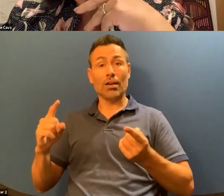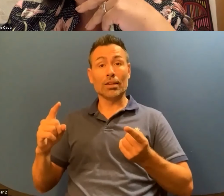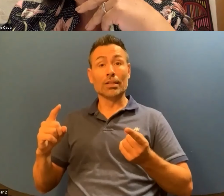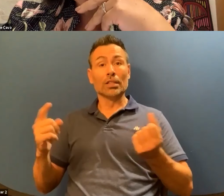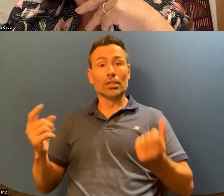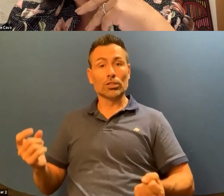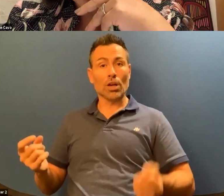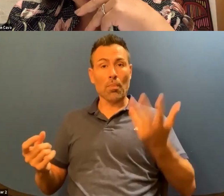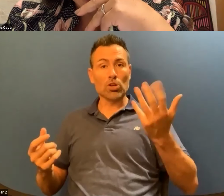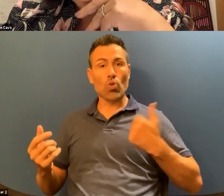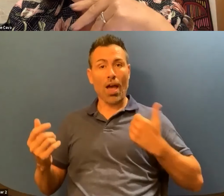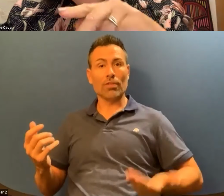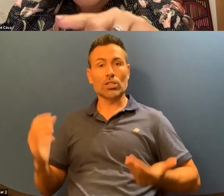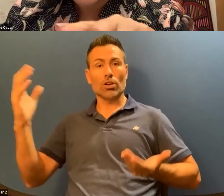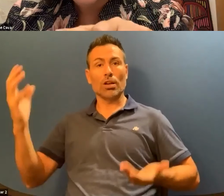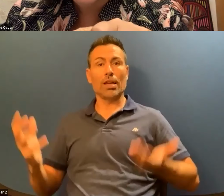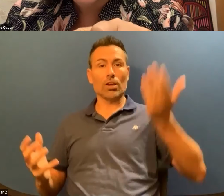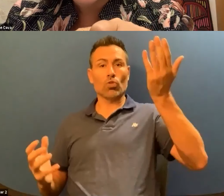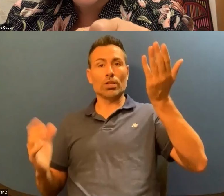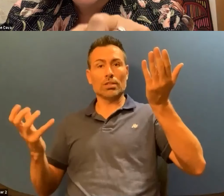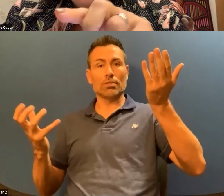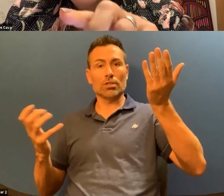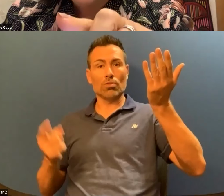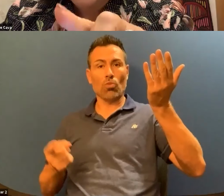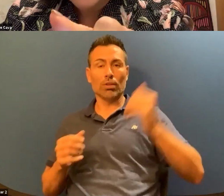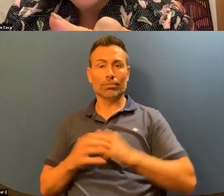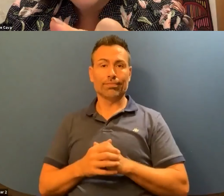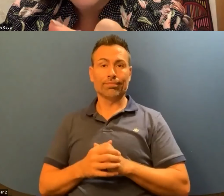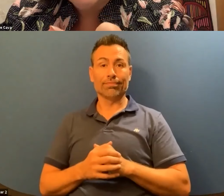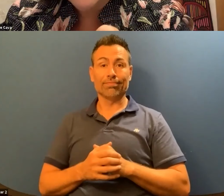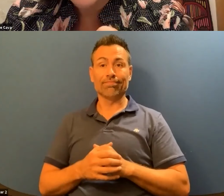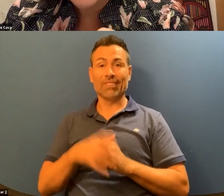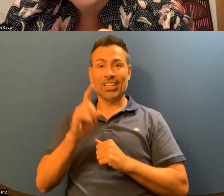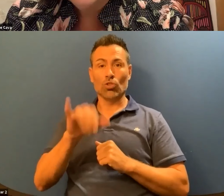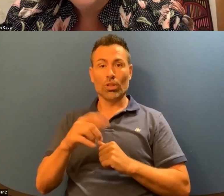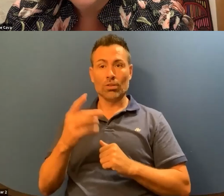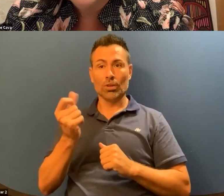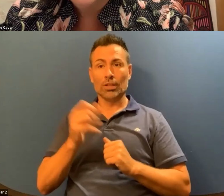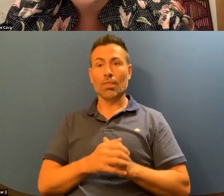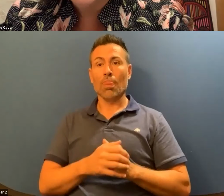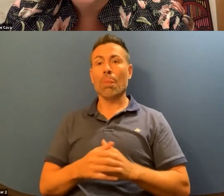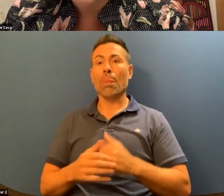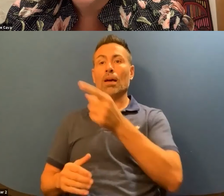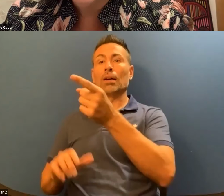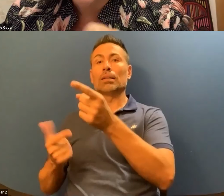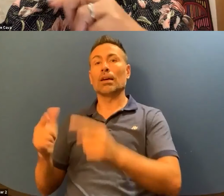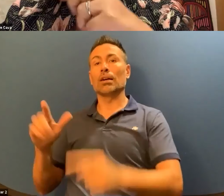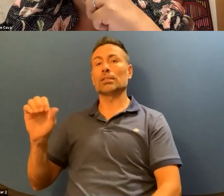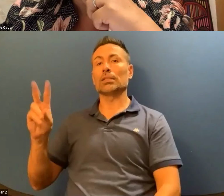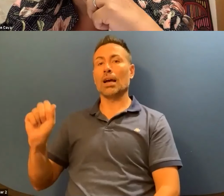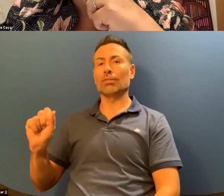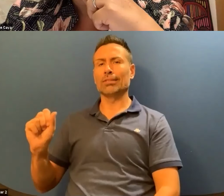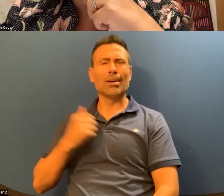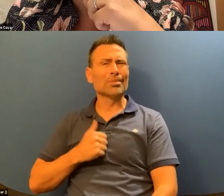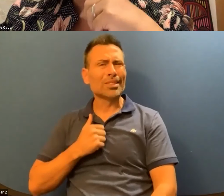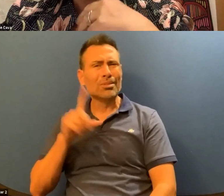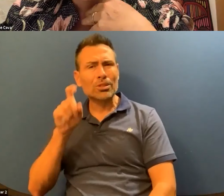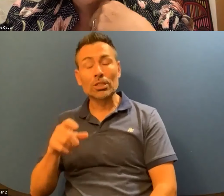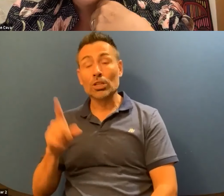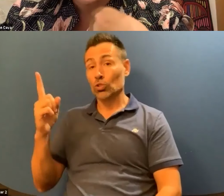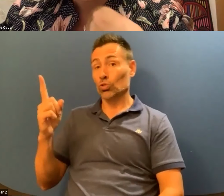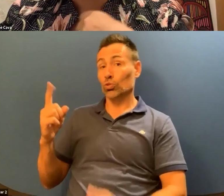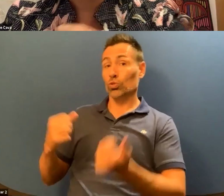Commissioner Calvin, please, your response. And I'm sorry, again, the question? The question is, do you support increased inclusion in all parts